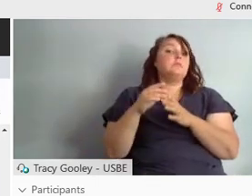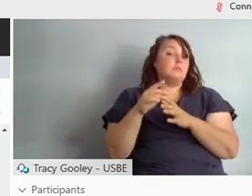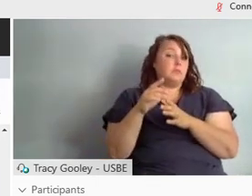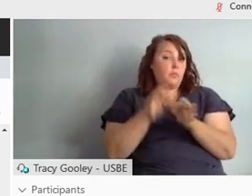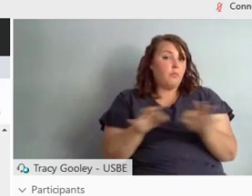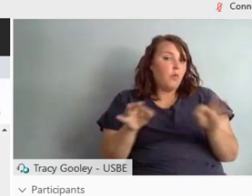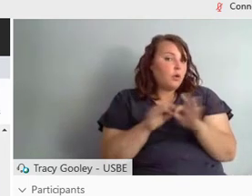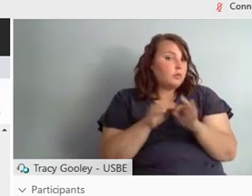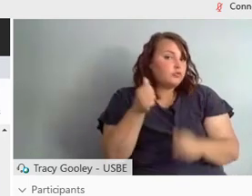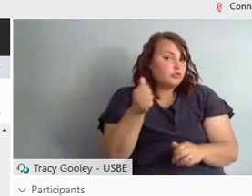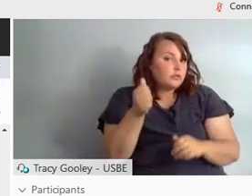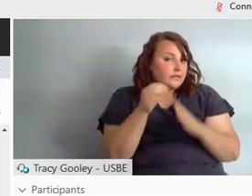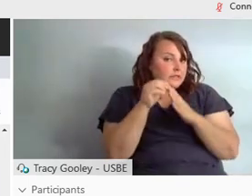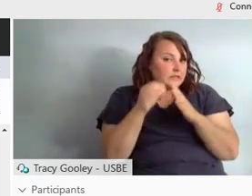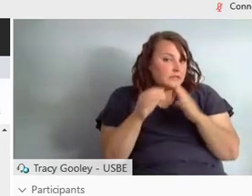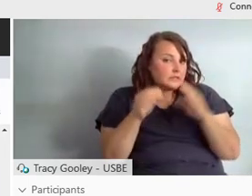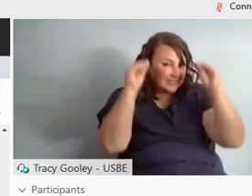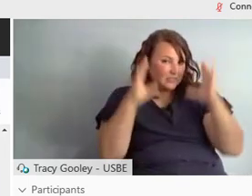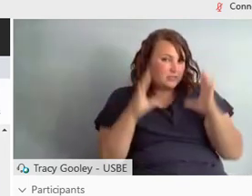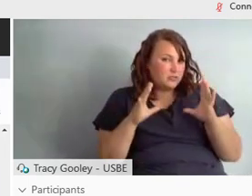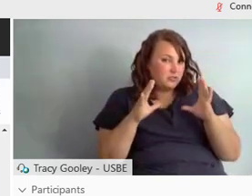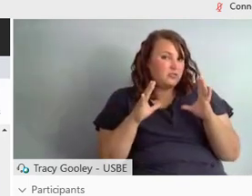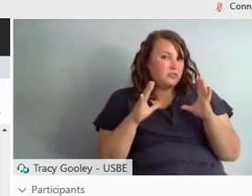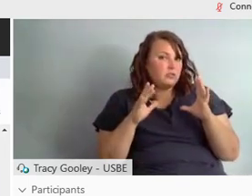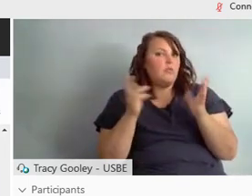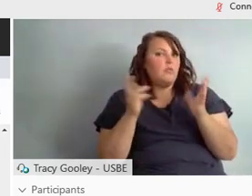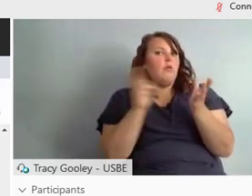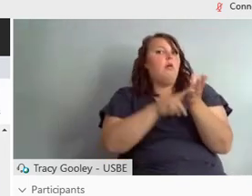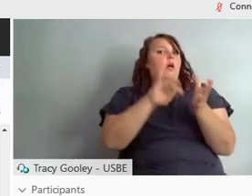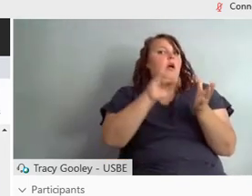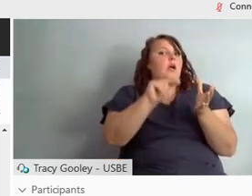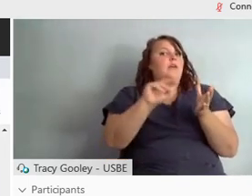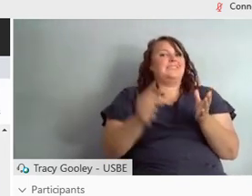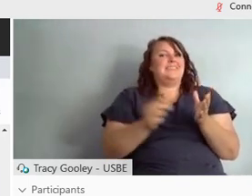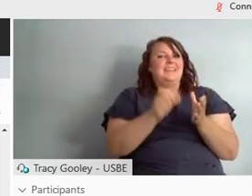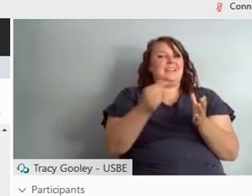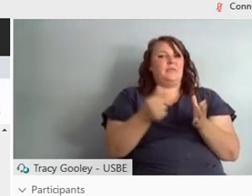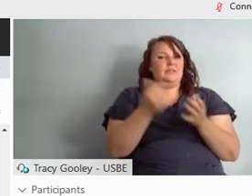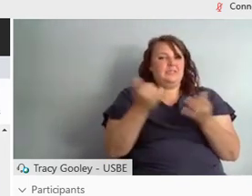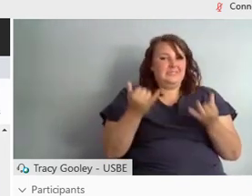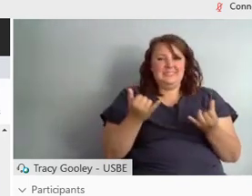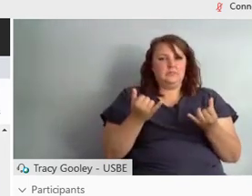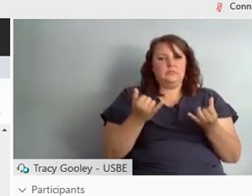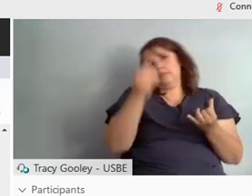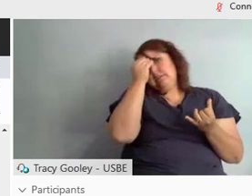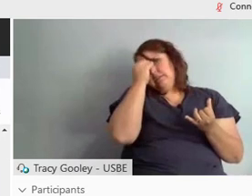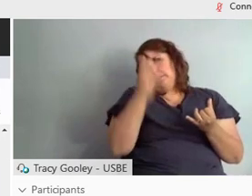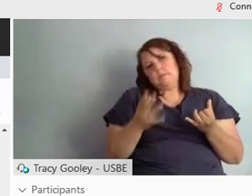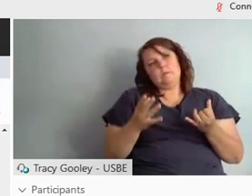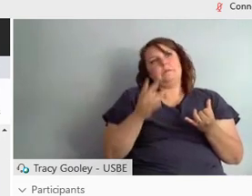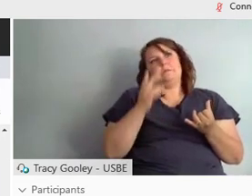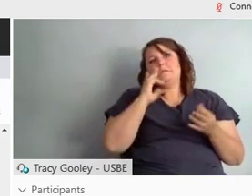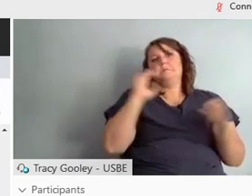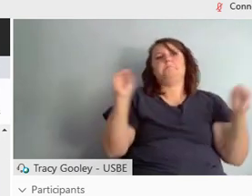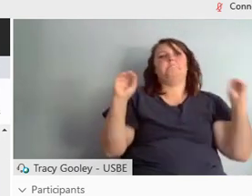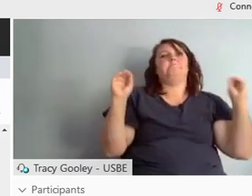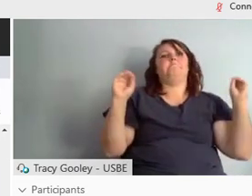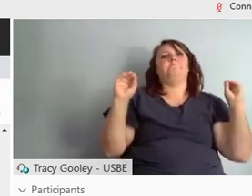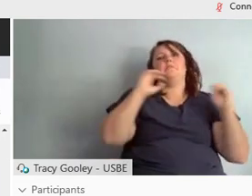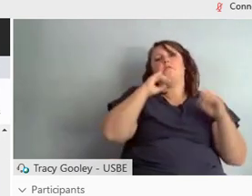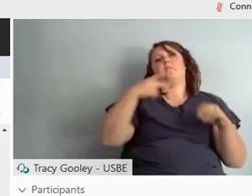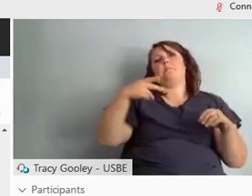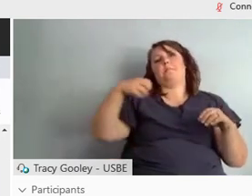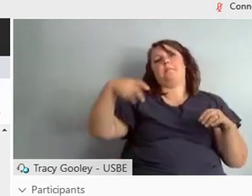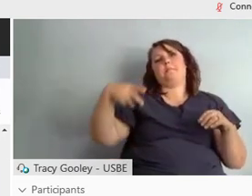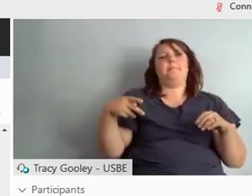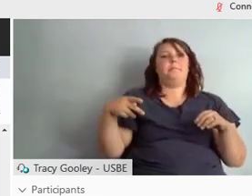are a teacher and you log into the data gateway today, I can tell you that you won't see the option